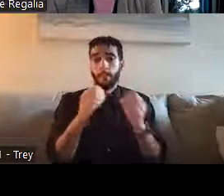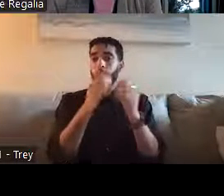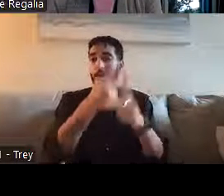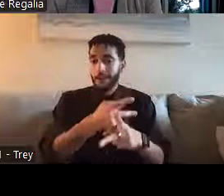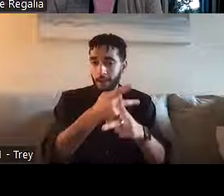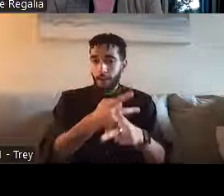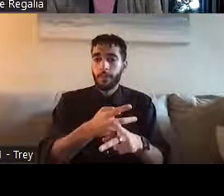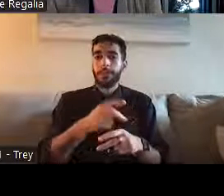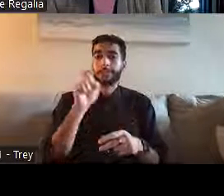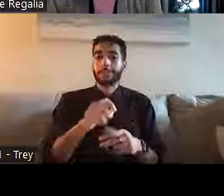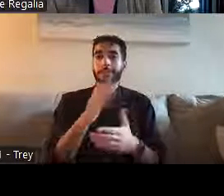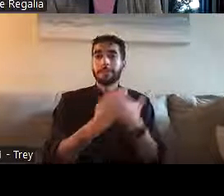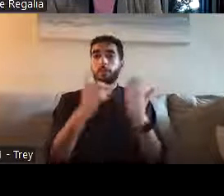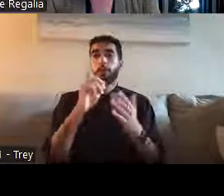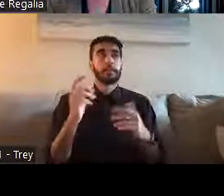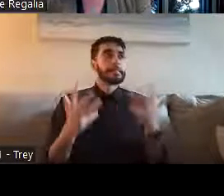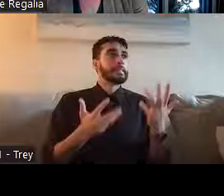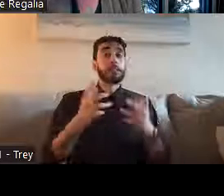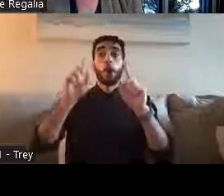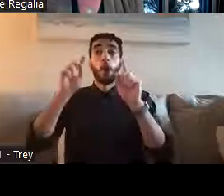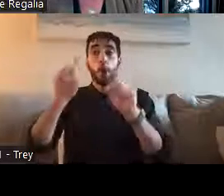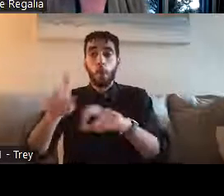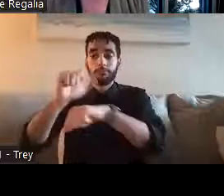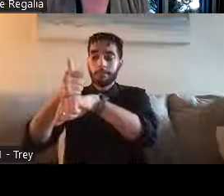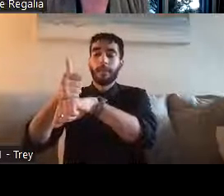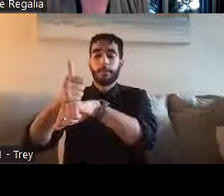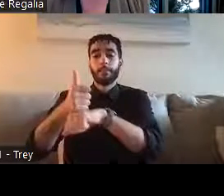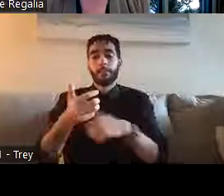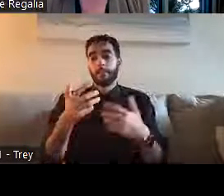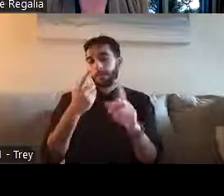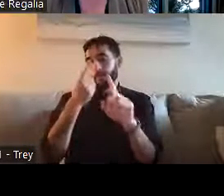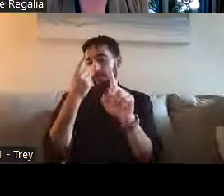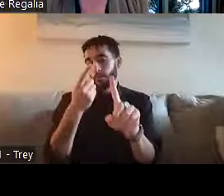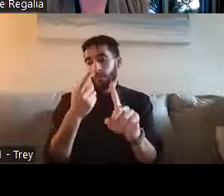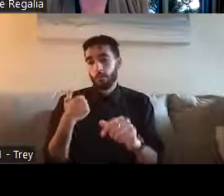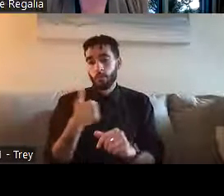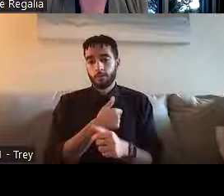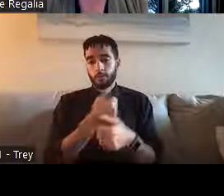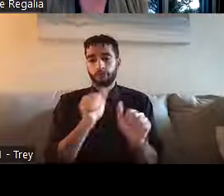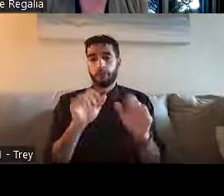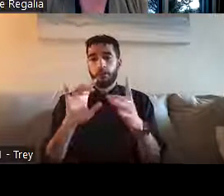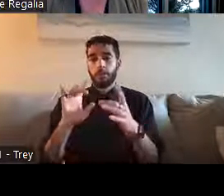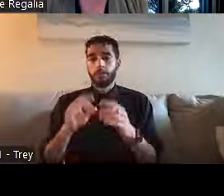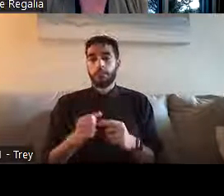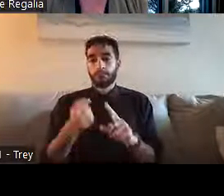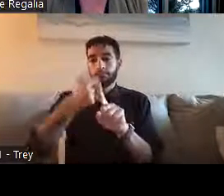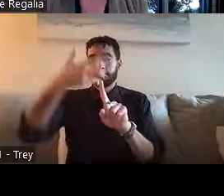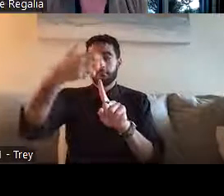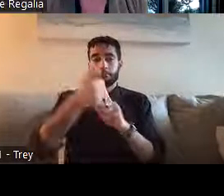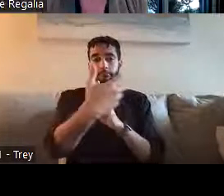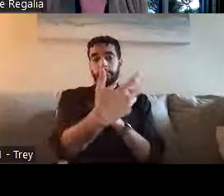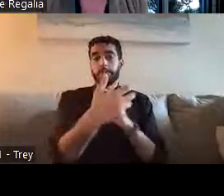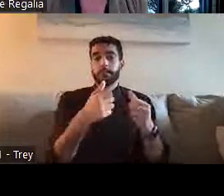that CalCompass will be that solution for creating a network of support for family caregivers and people living with a